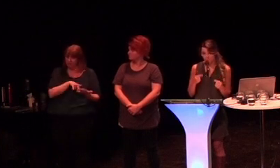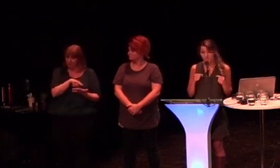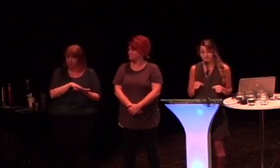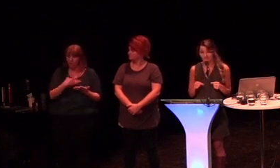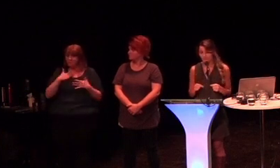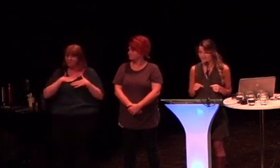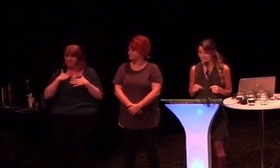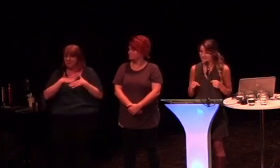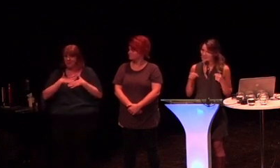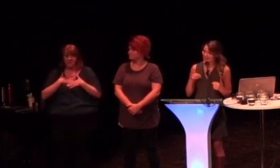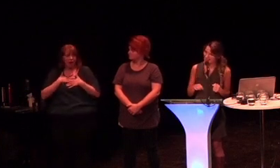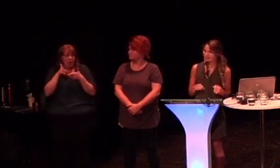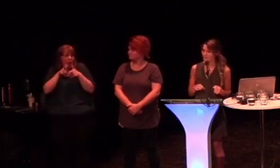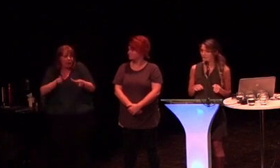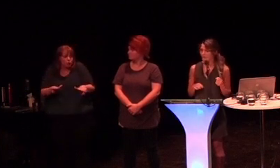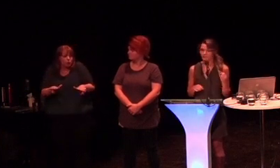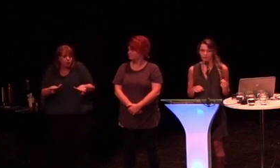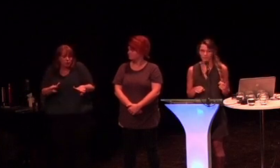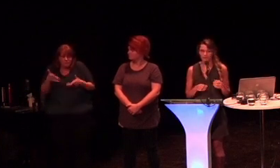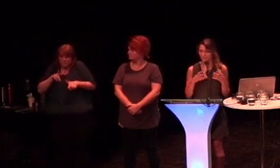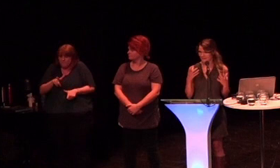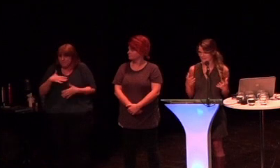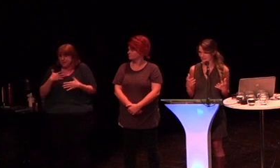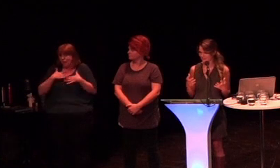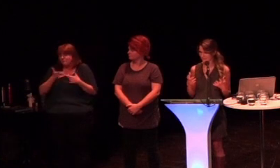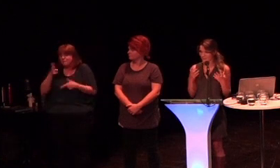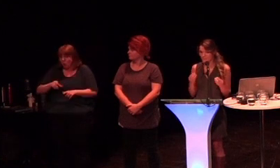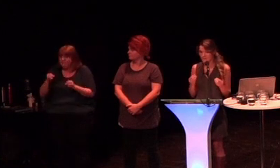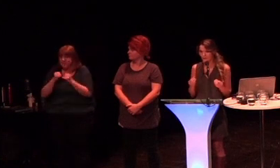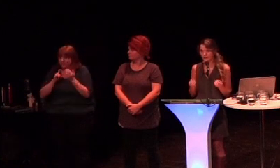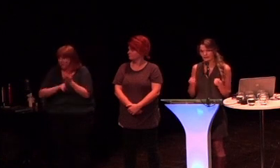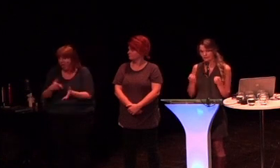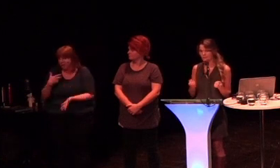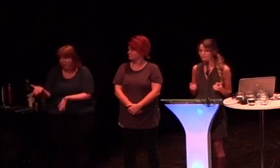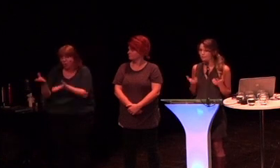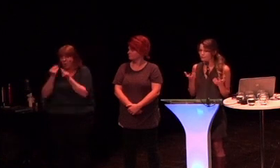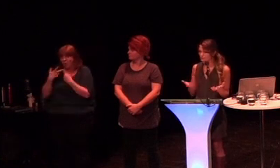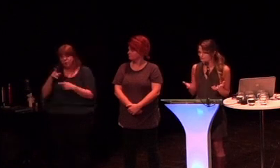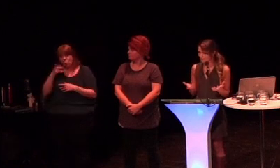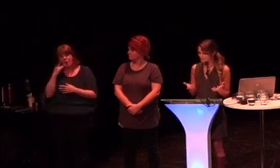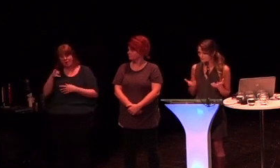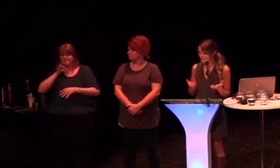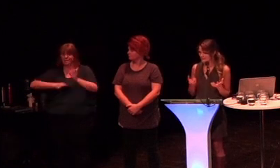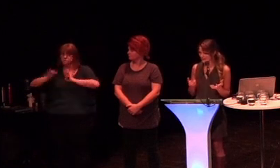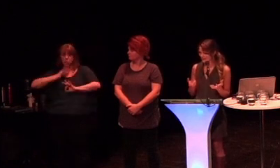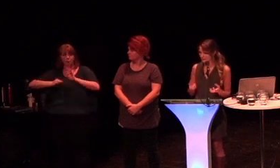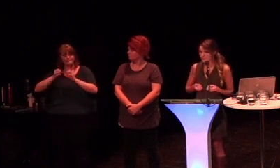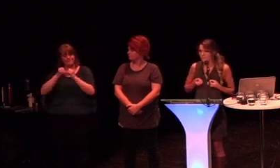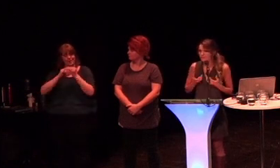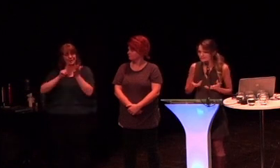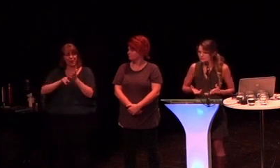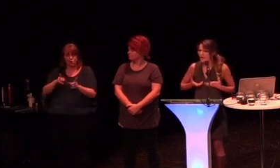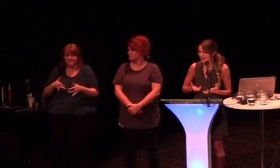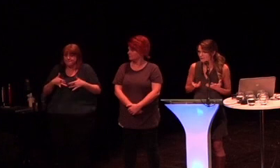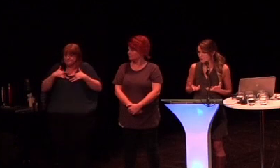me, the joy of language came from BSL. For me, when you perform BSL,